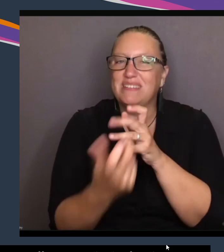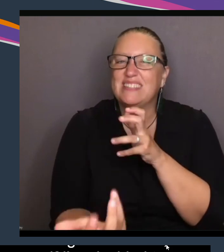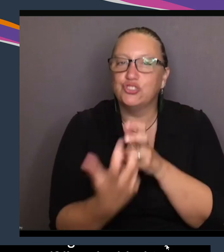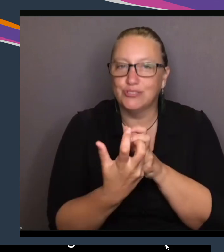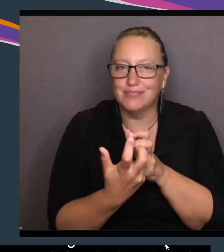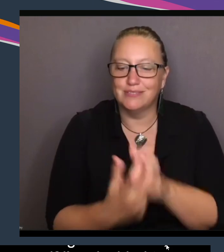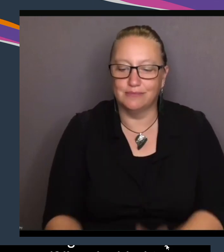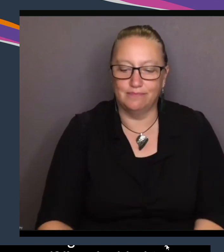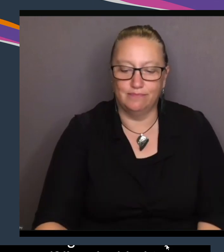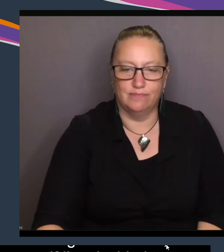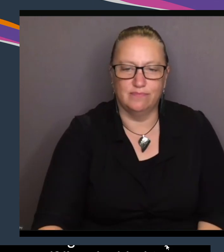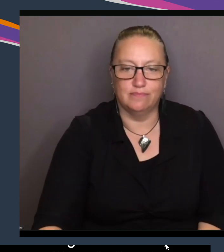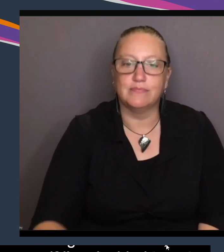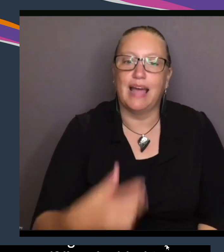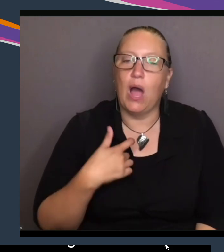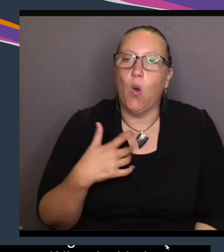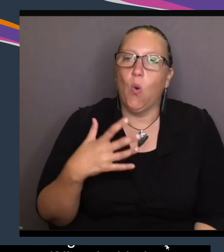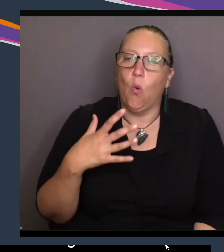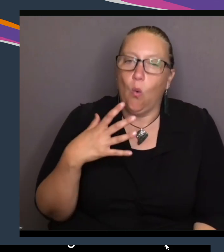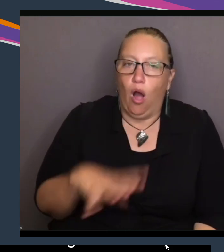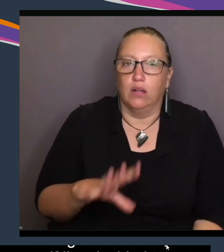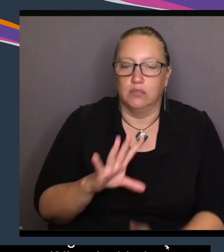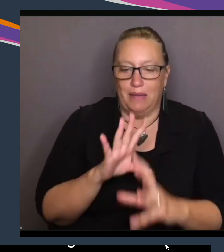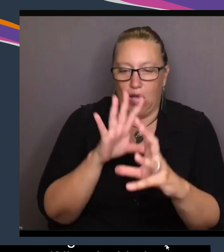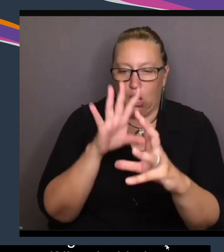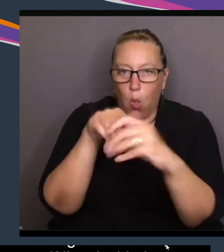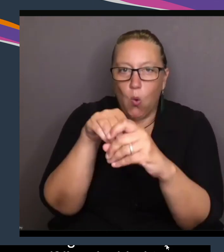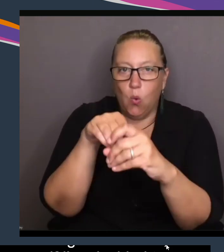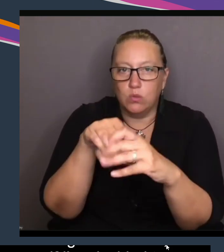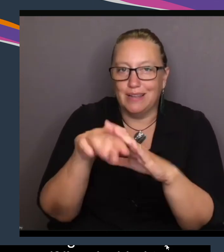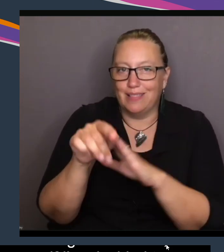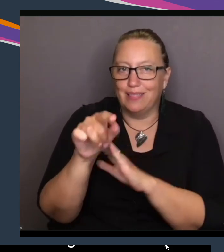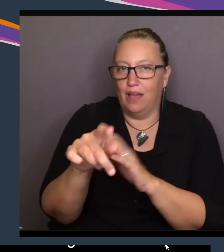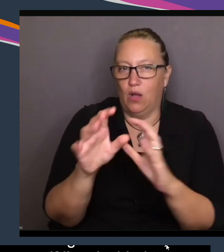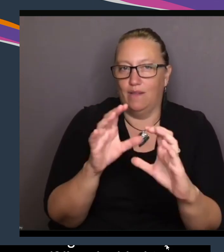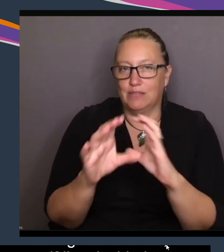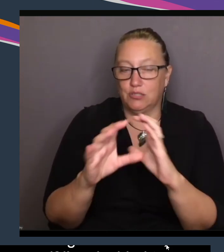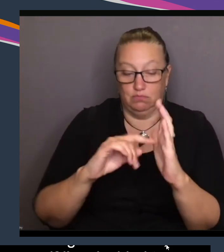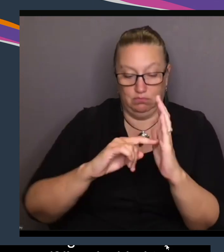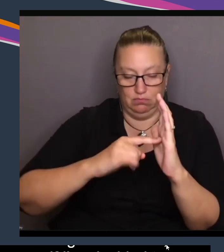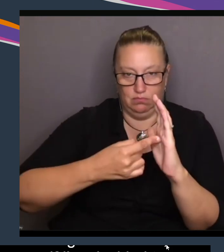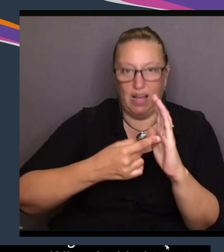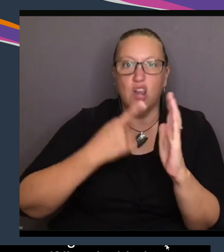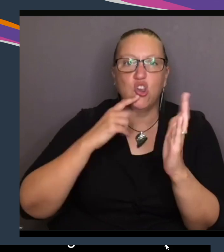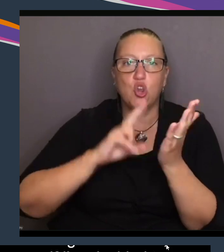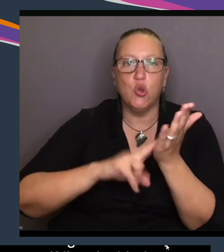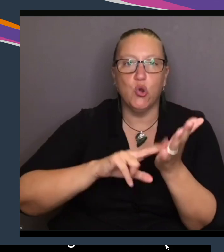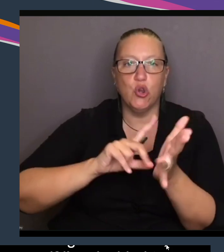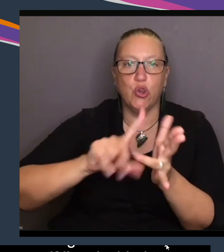included in that conversation, which was point blank denied.